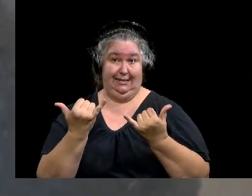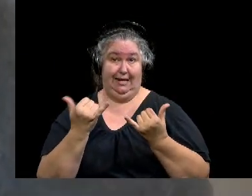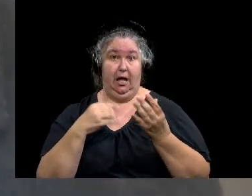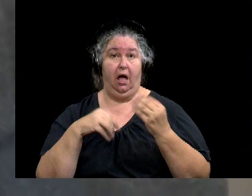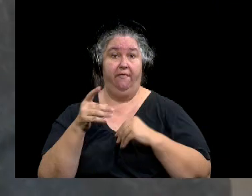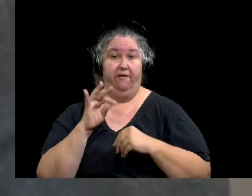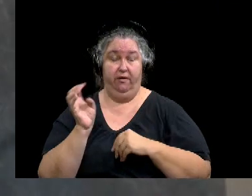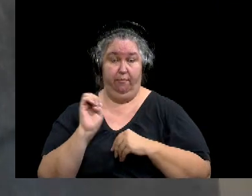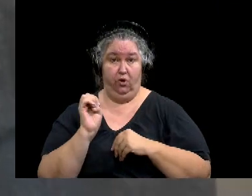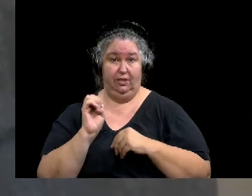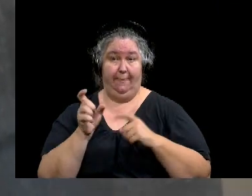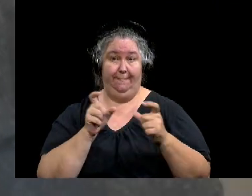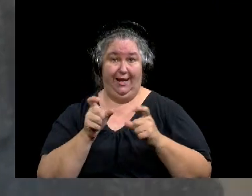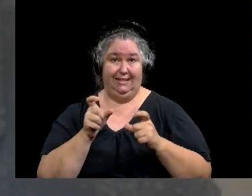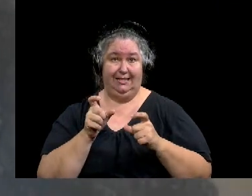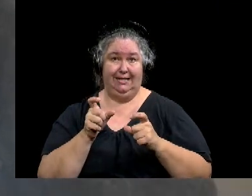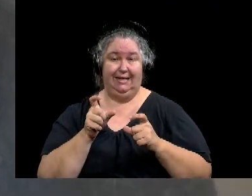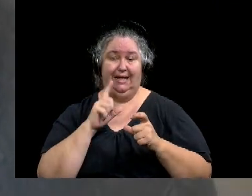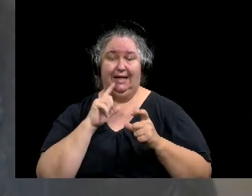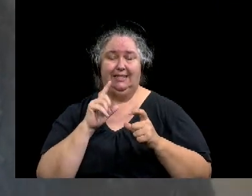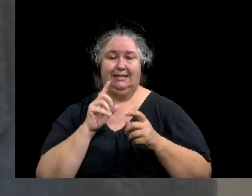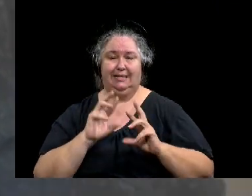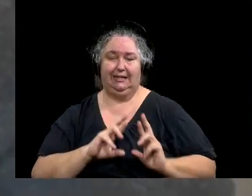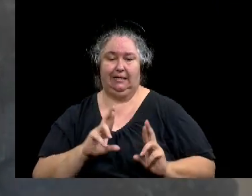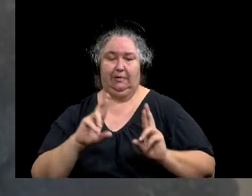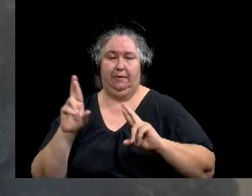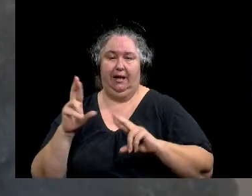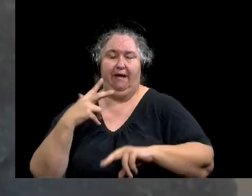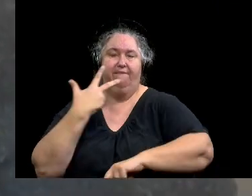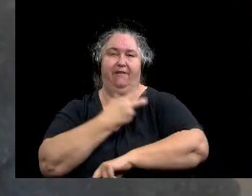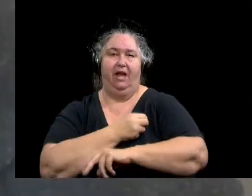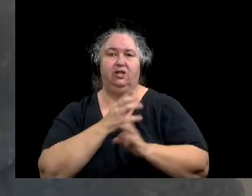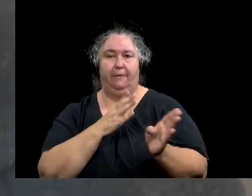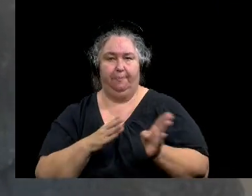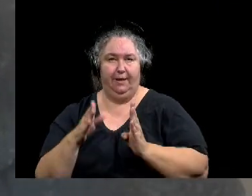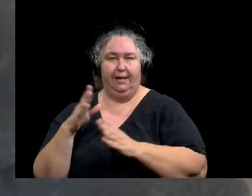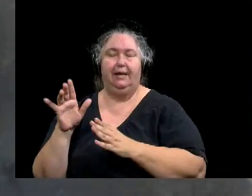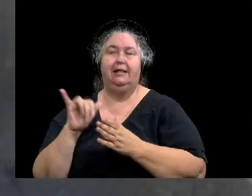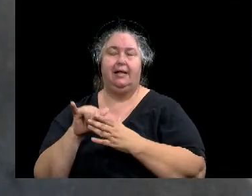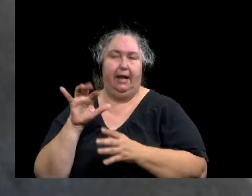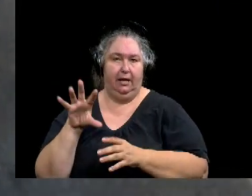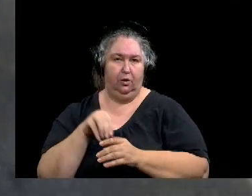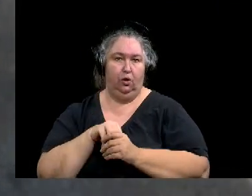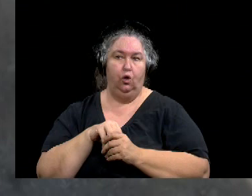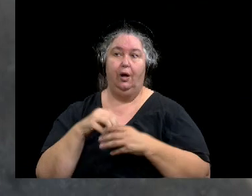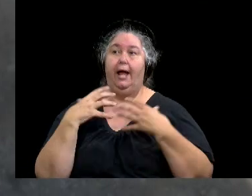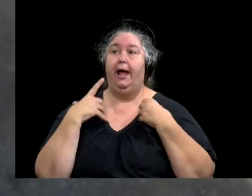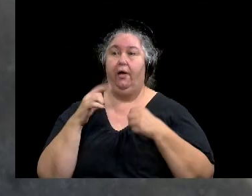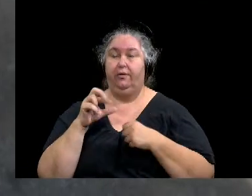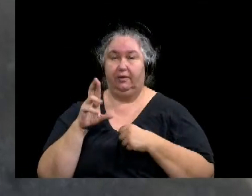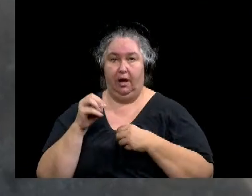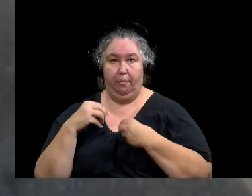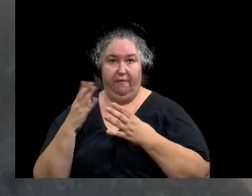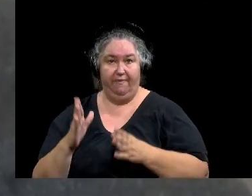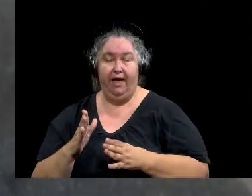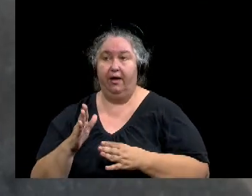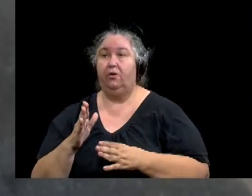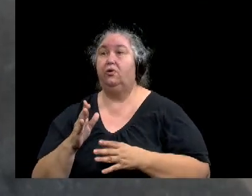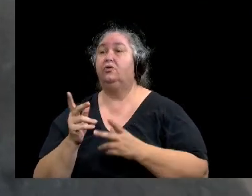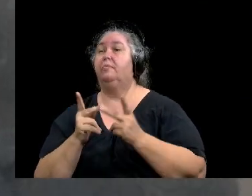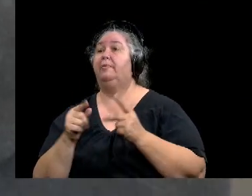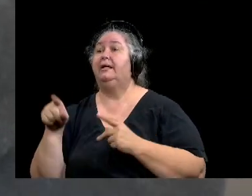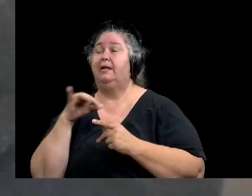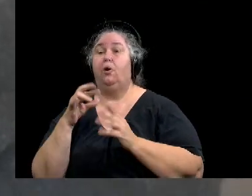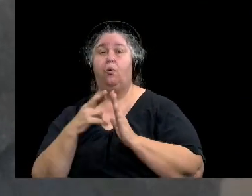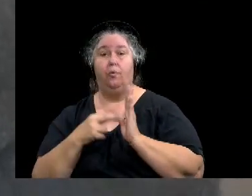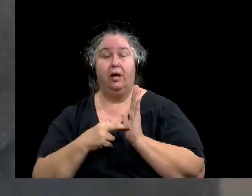Emergency Management is assembling a vaccination planning coalition that will include healthcare providers and entities that are registered